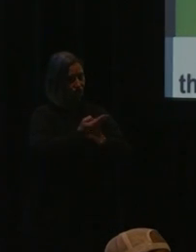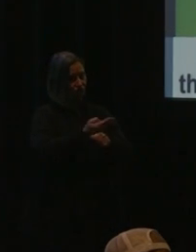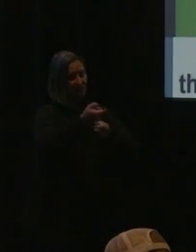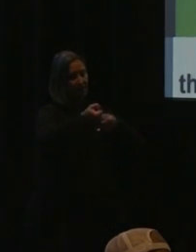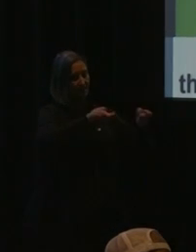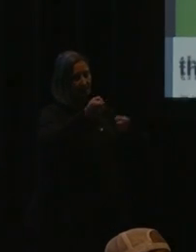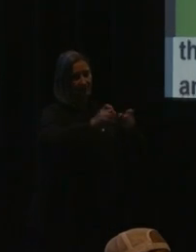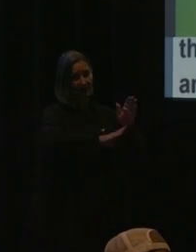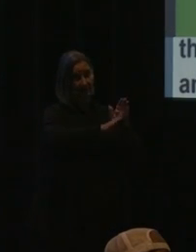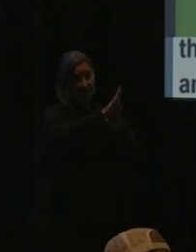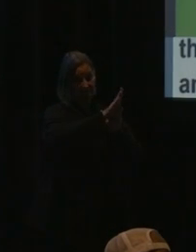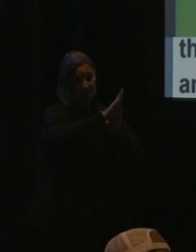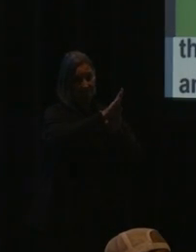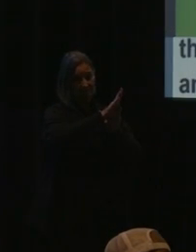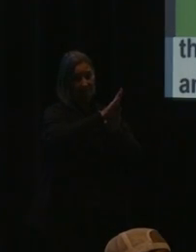development.